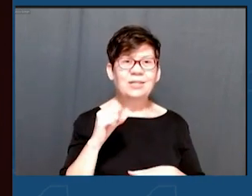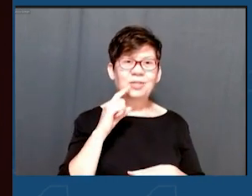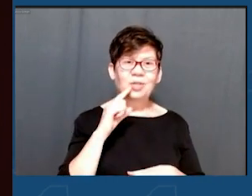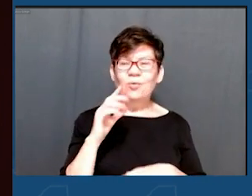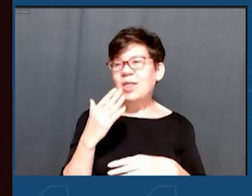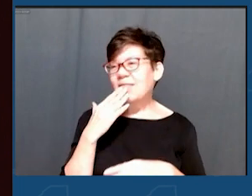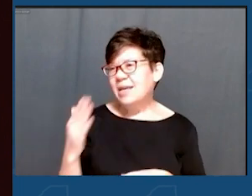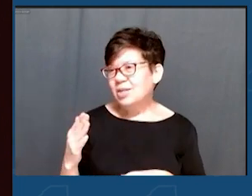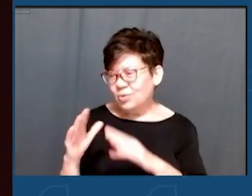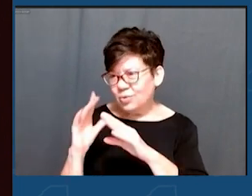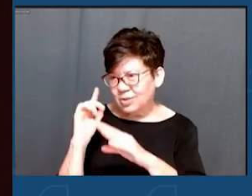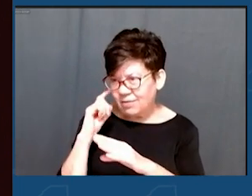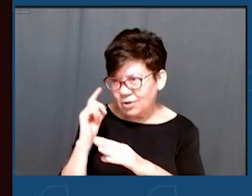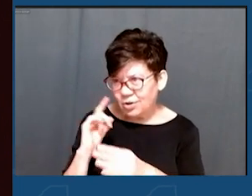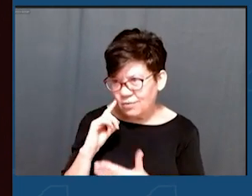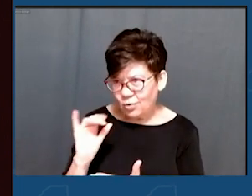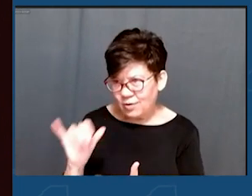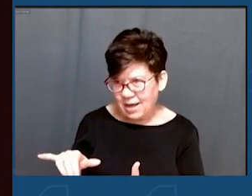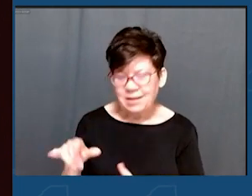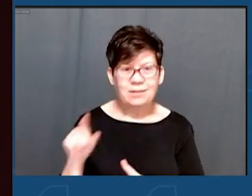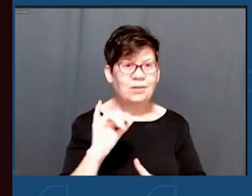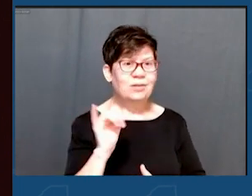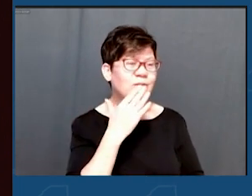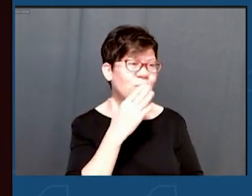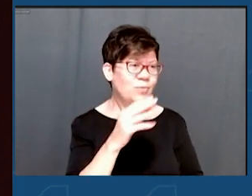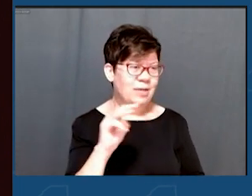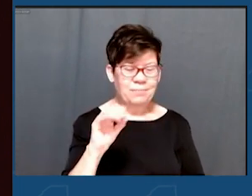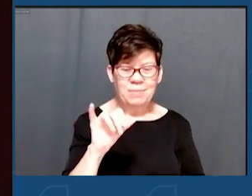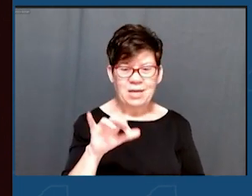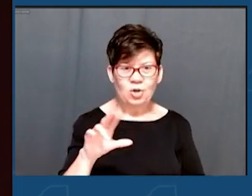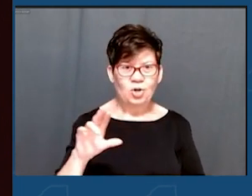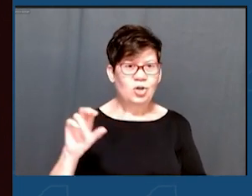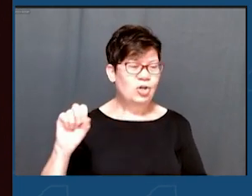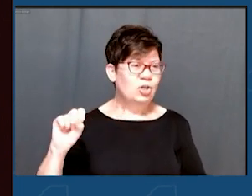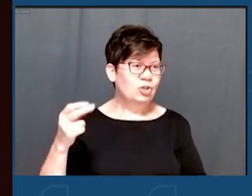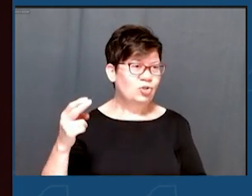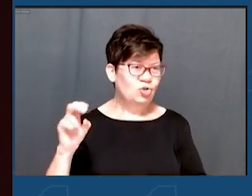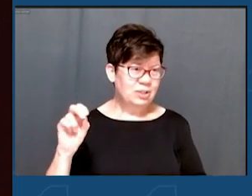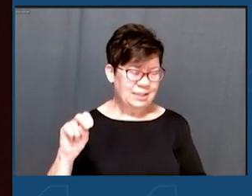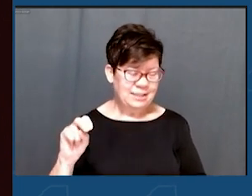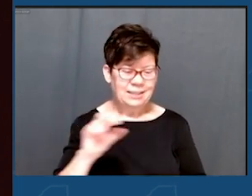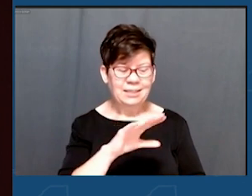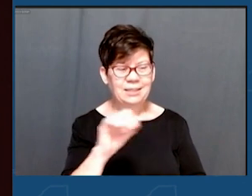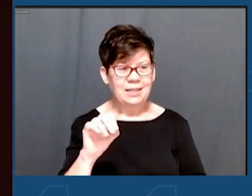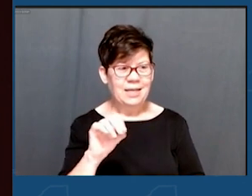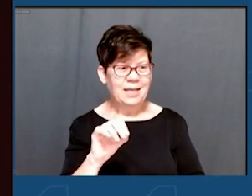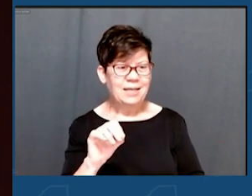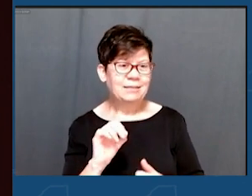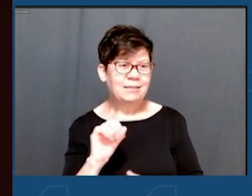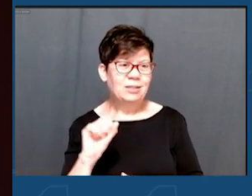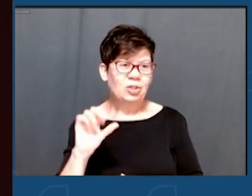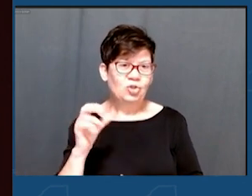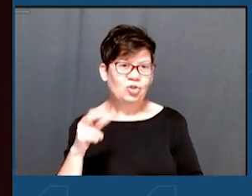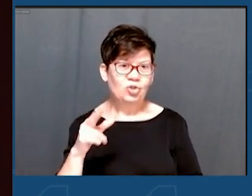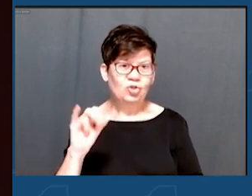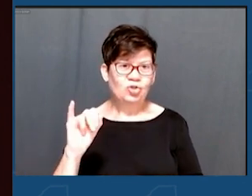arts center with resources such as rehearsal suites, performance space, and digital media